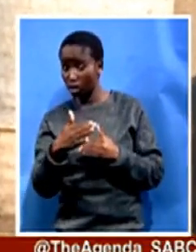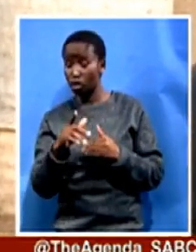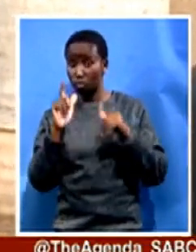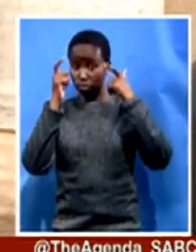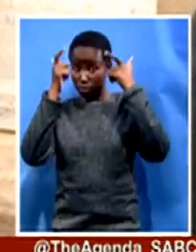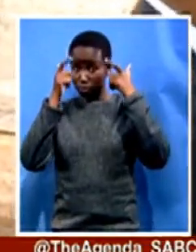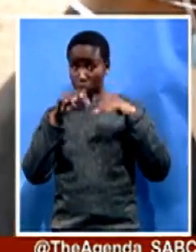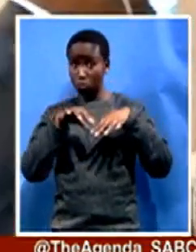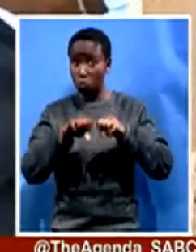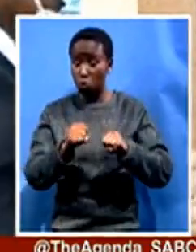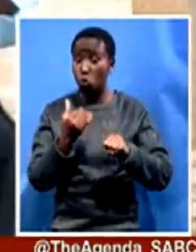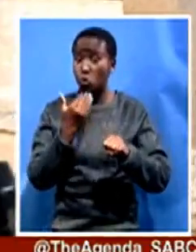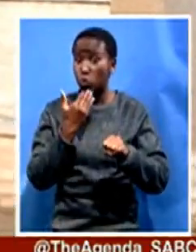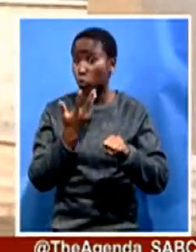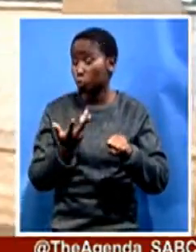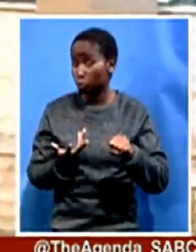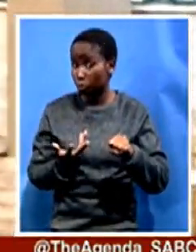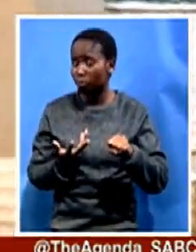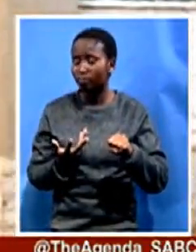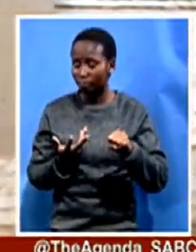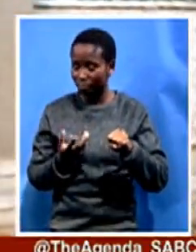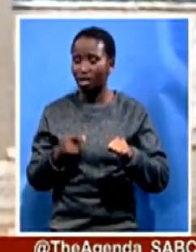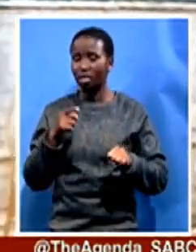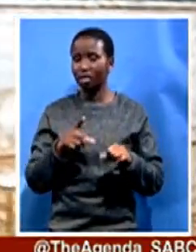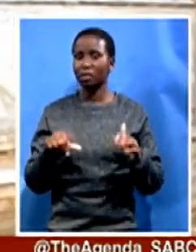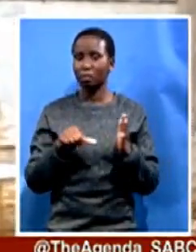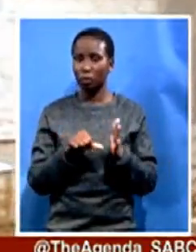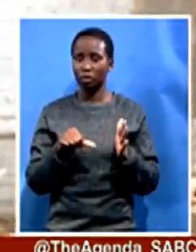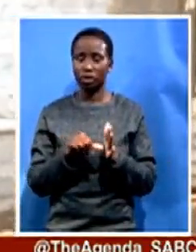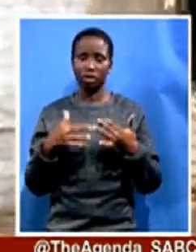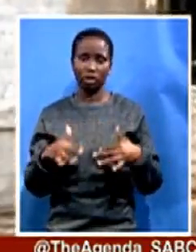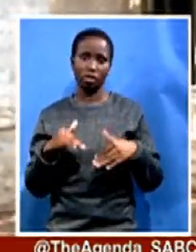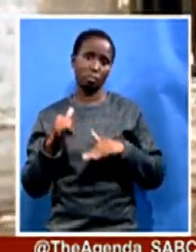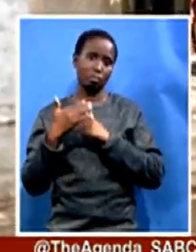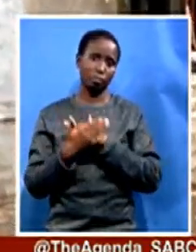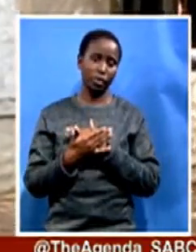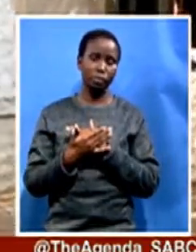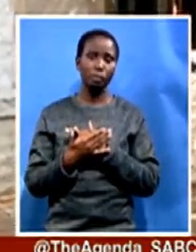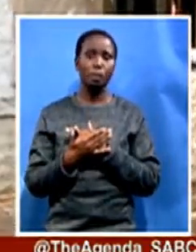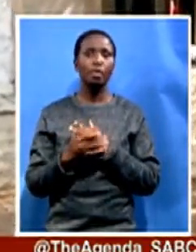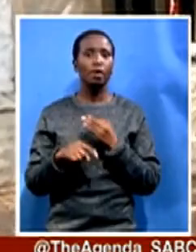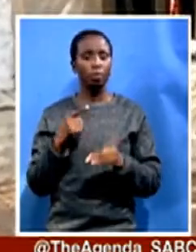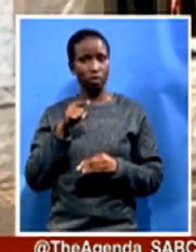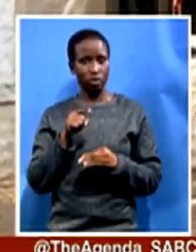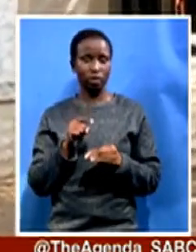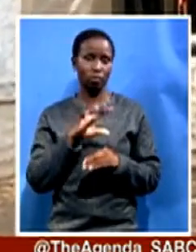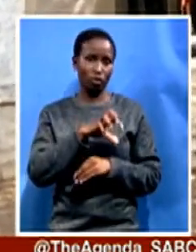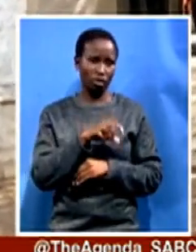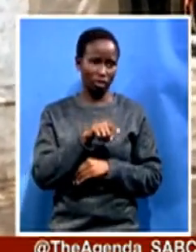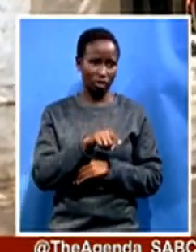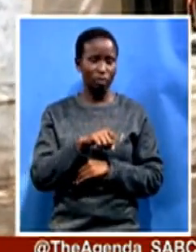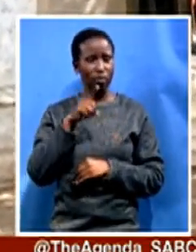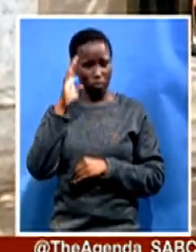is a very crucial part in terms of this part of the province. The influence that that